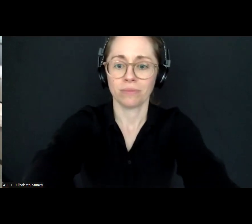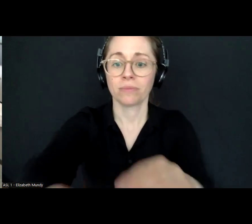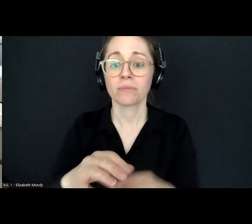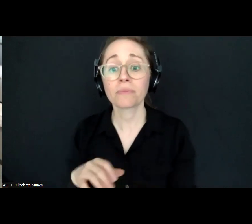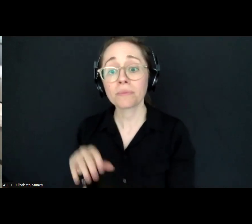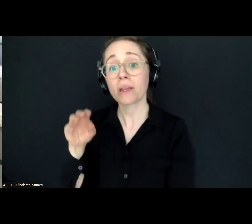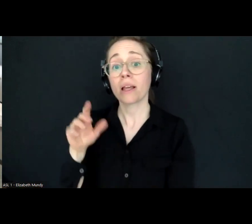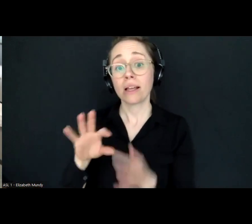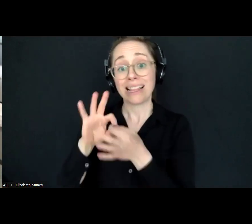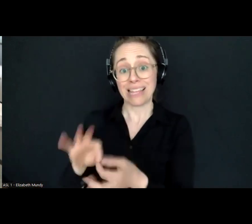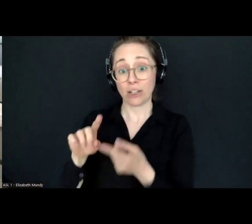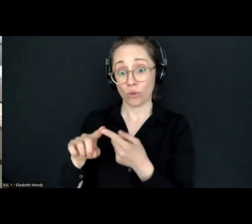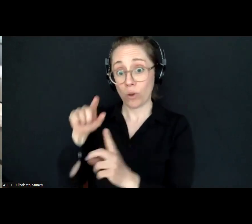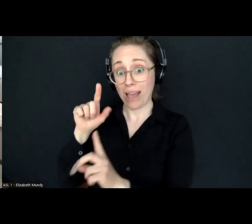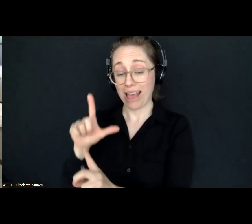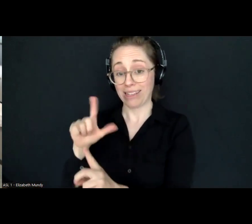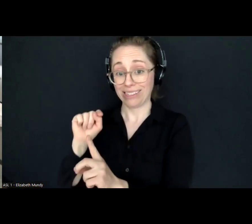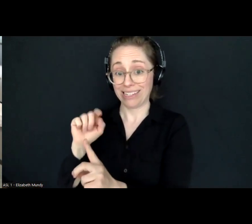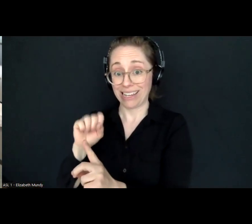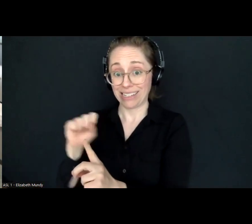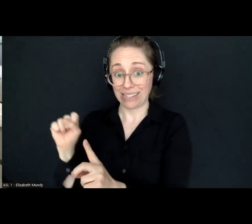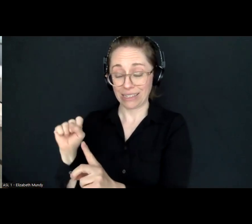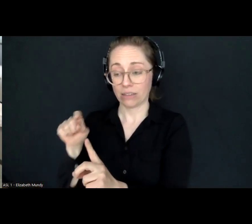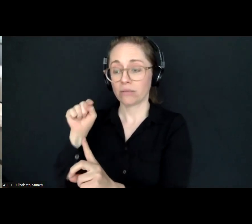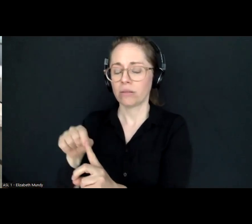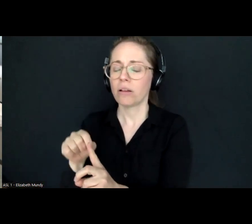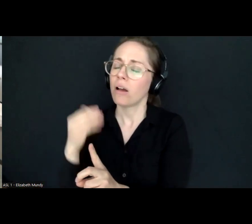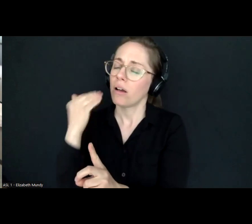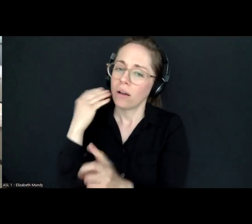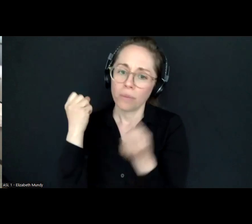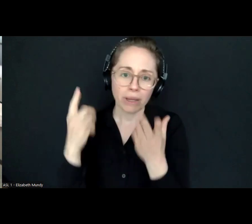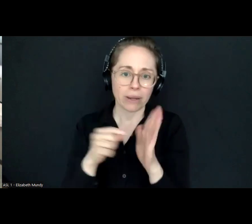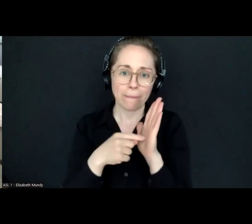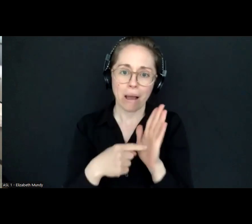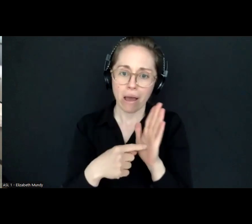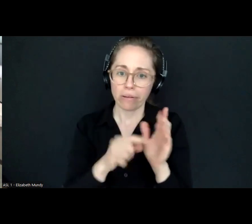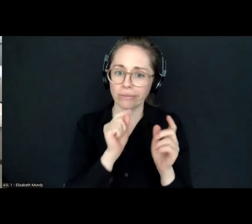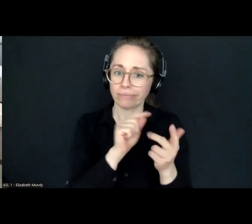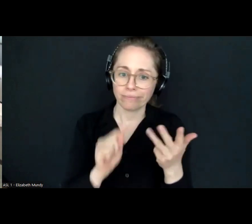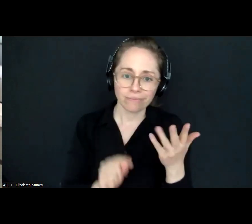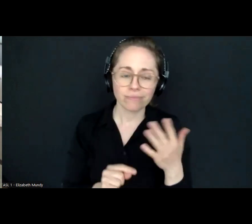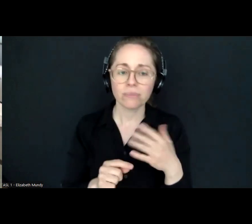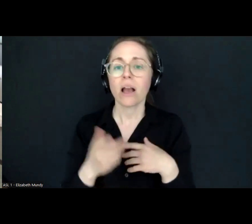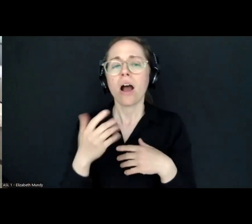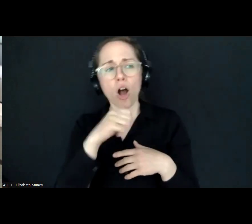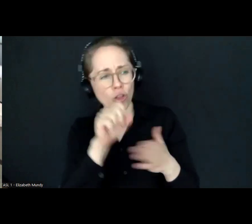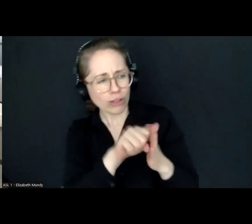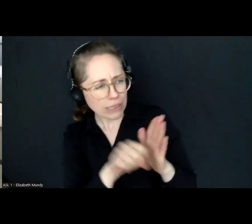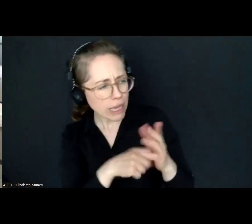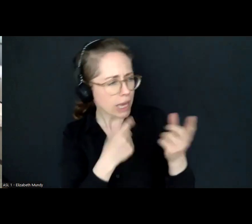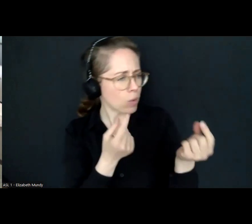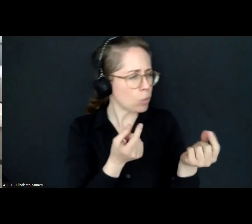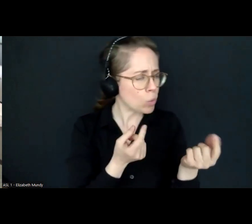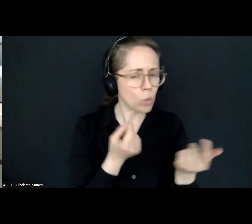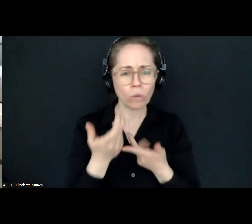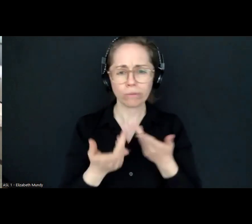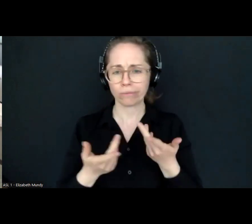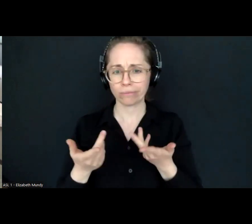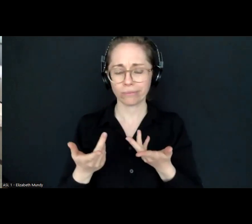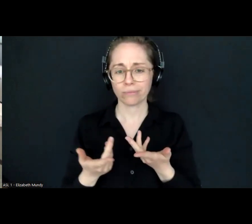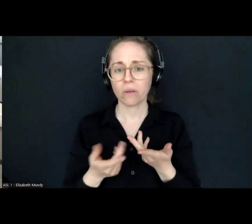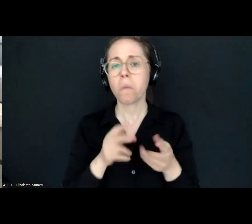just regarding different models, I know we've talked obviously about what some of the other states are doing. And obviously